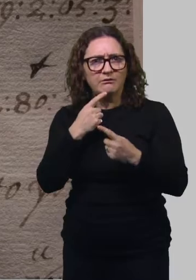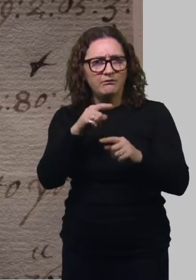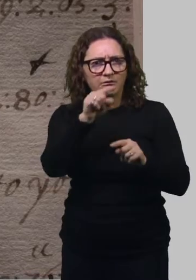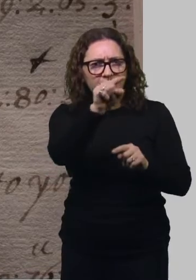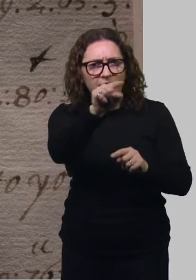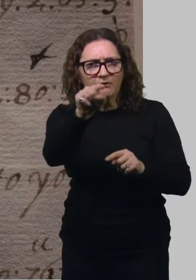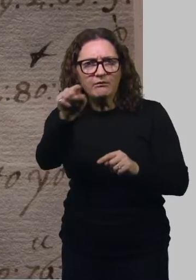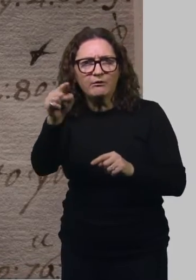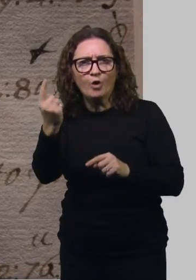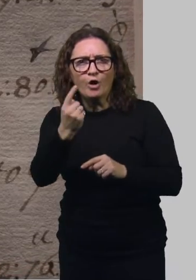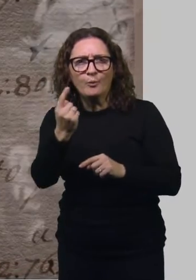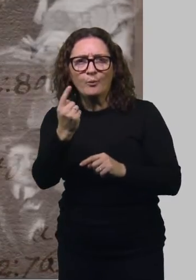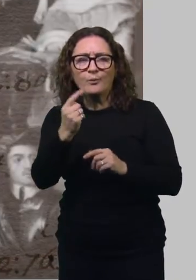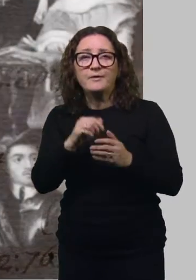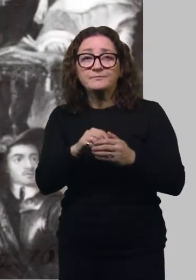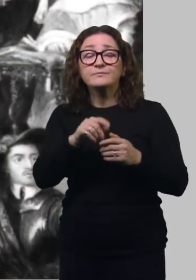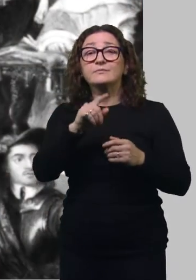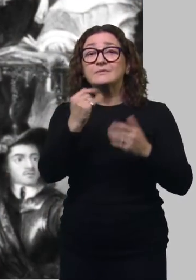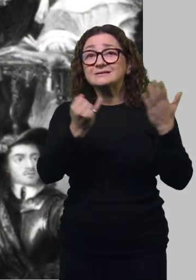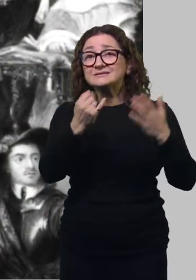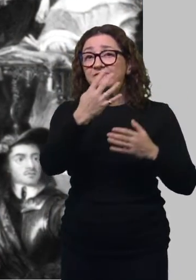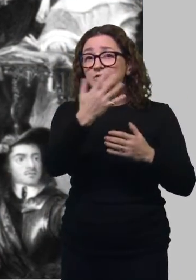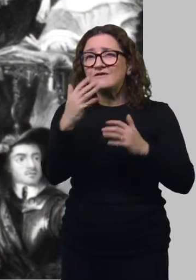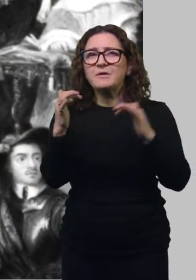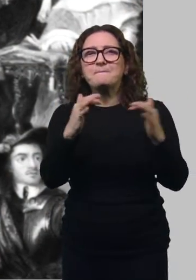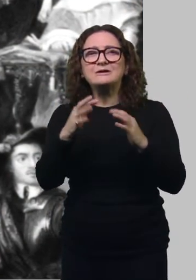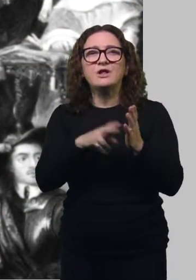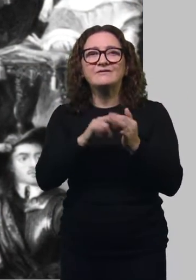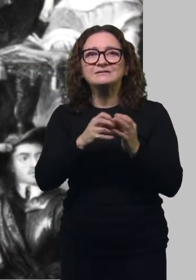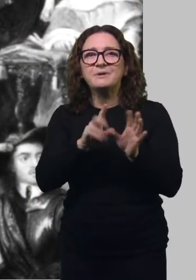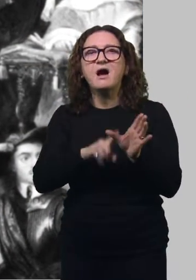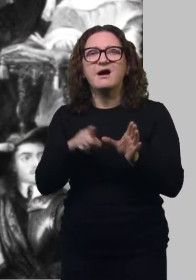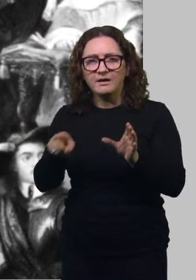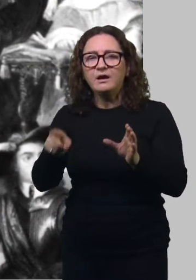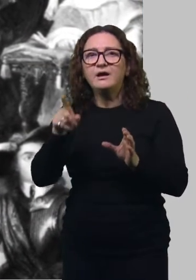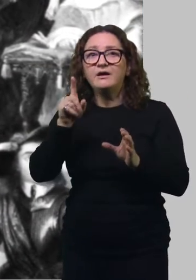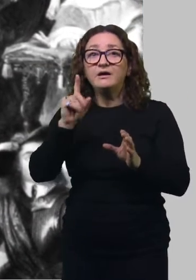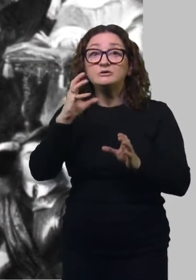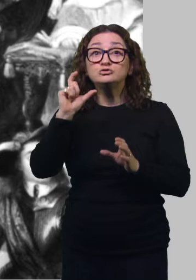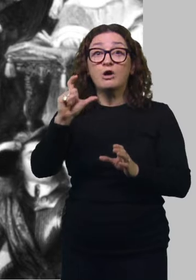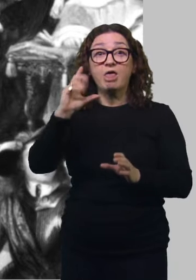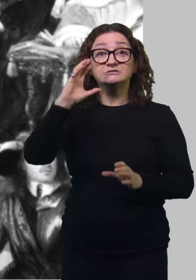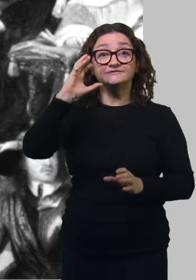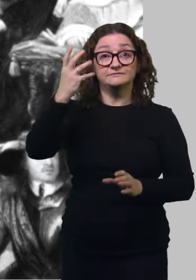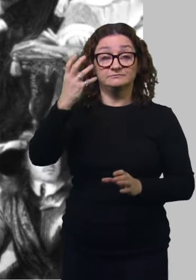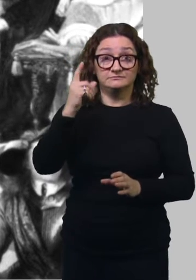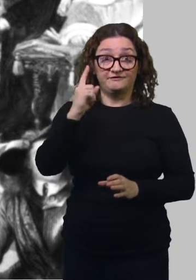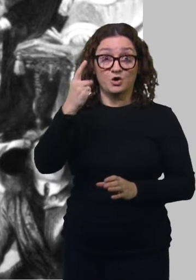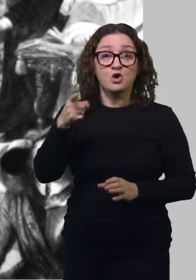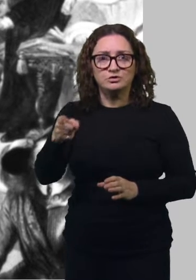leaving behind his cannons and baggage, including a cabinet containing his secret papers, known as the Naseby